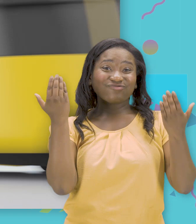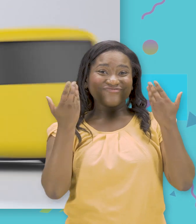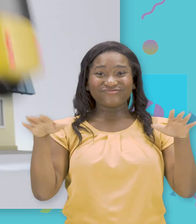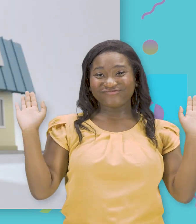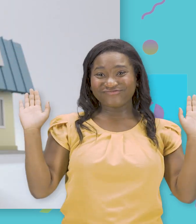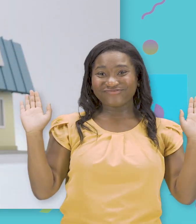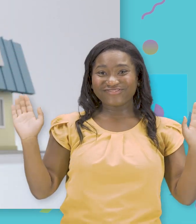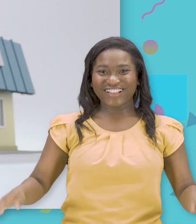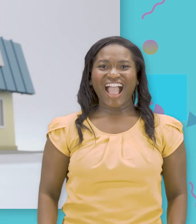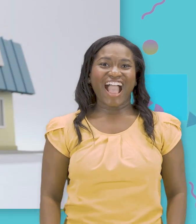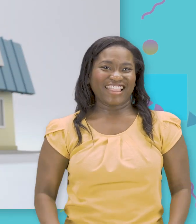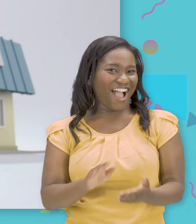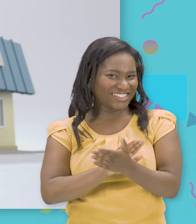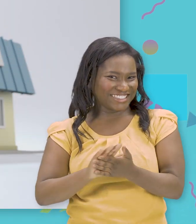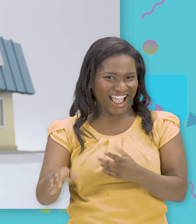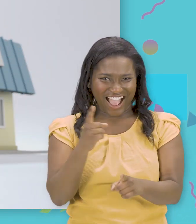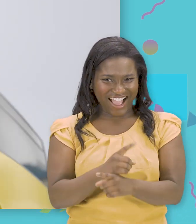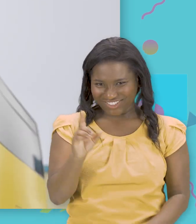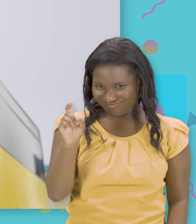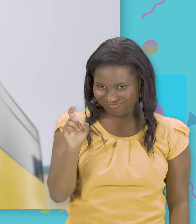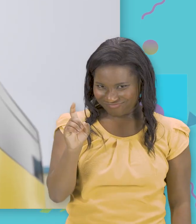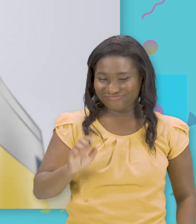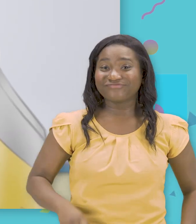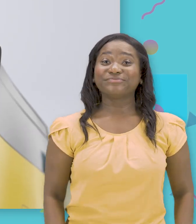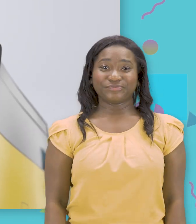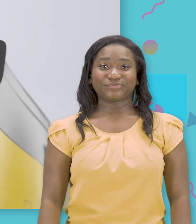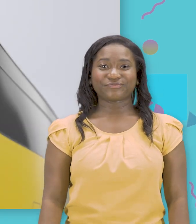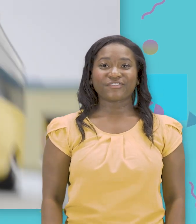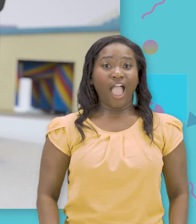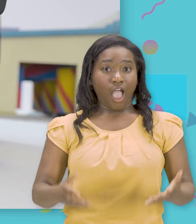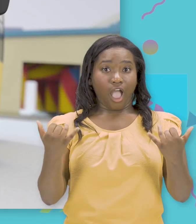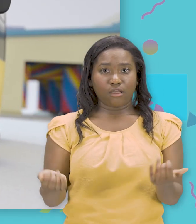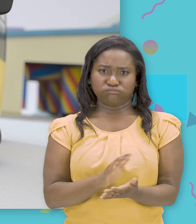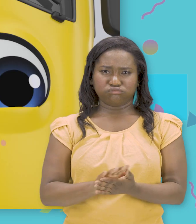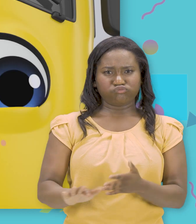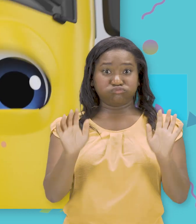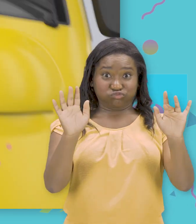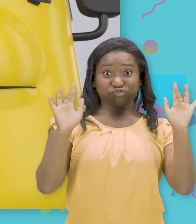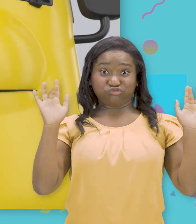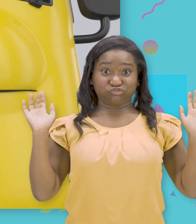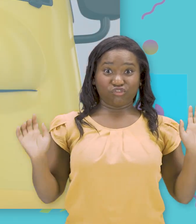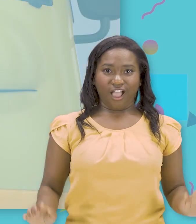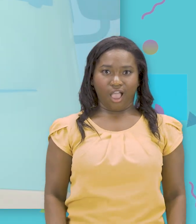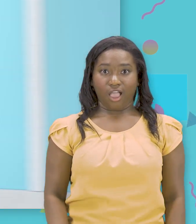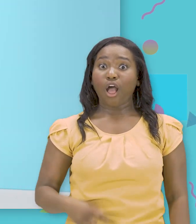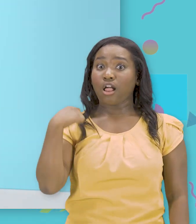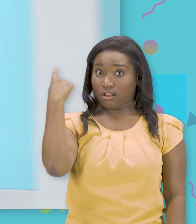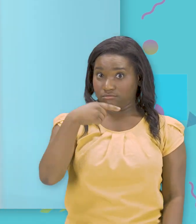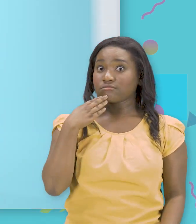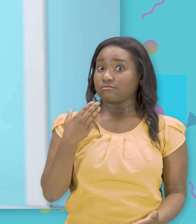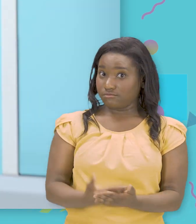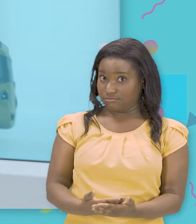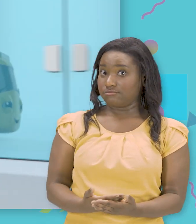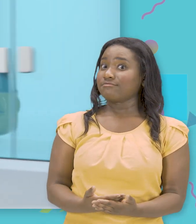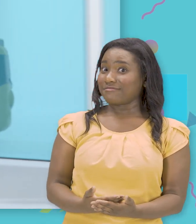And out he comes. There, that wasn't so bad, was it, Buster? All sparkly and clean.